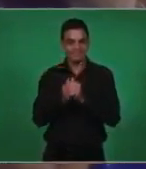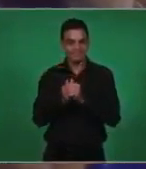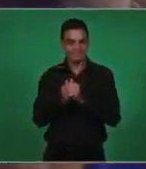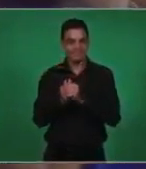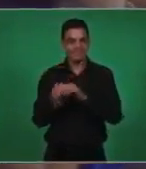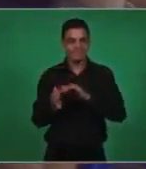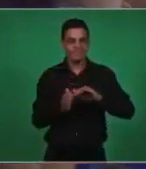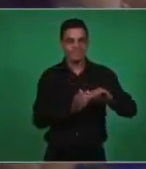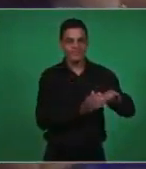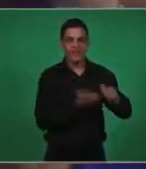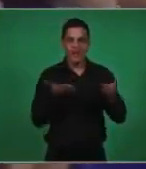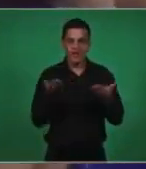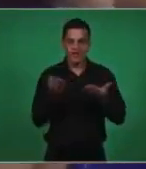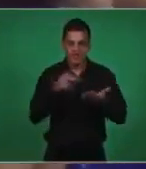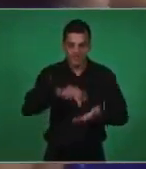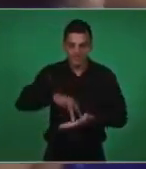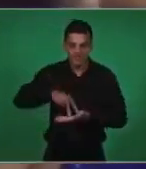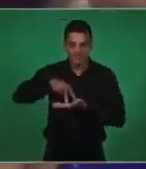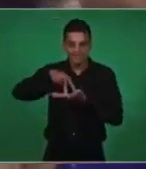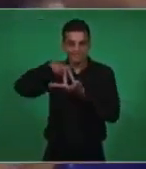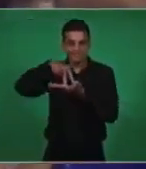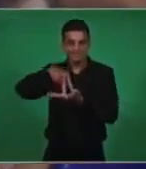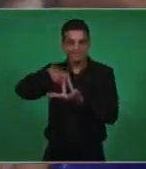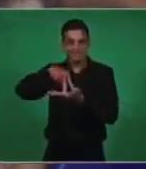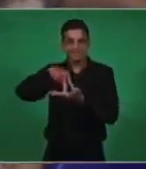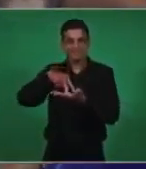Glory to God. The church standing.